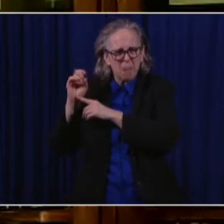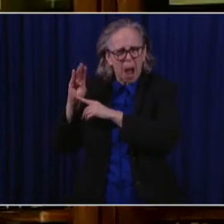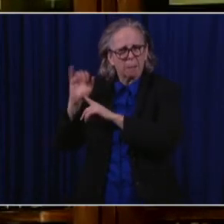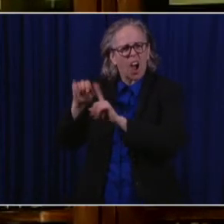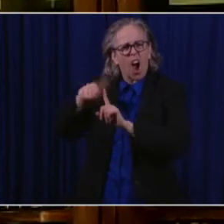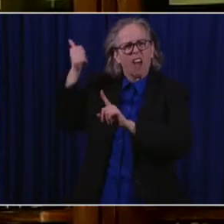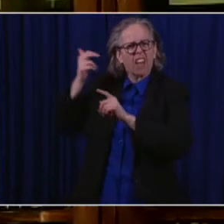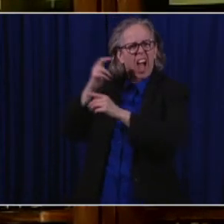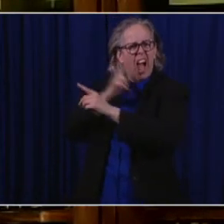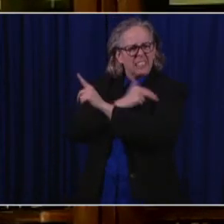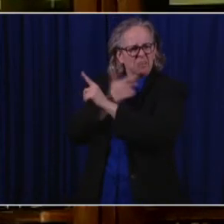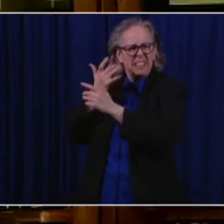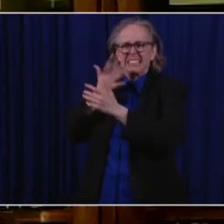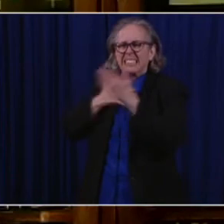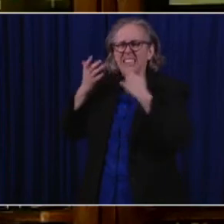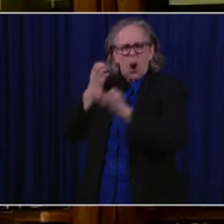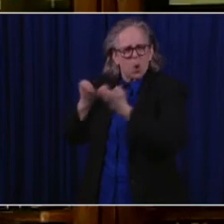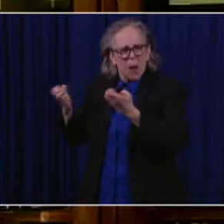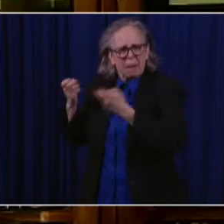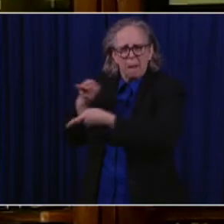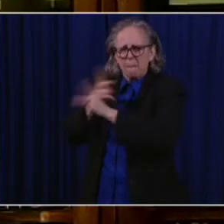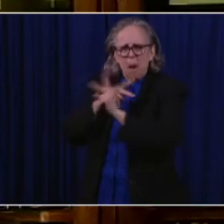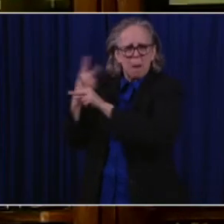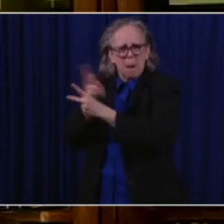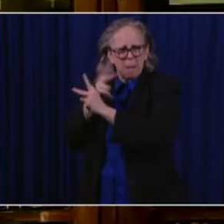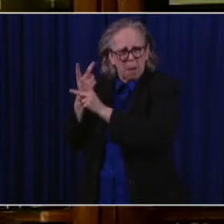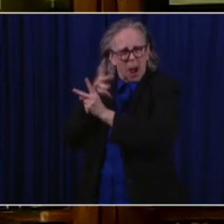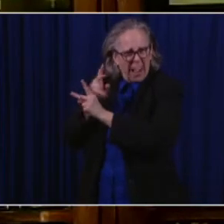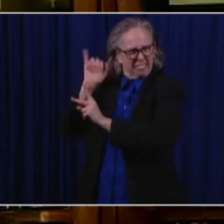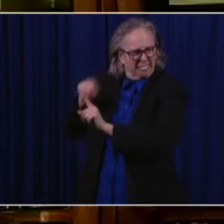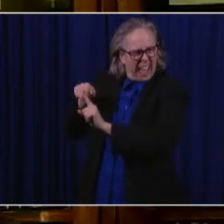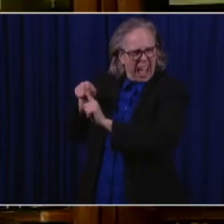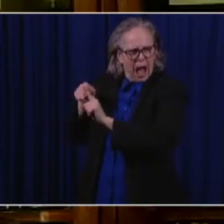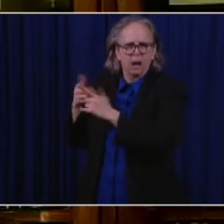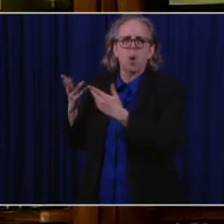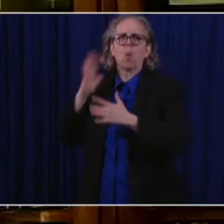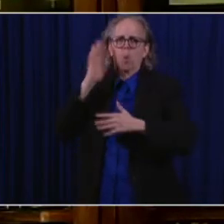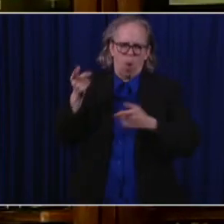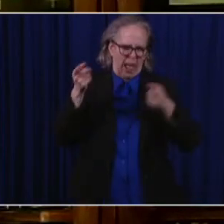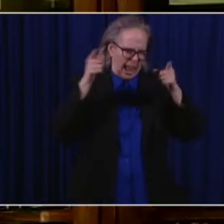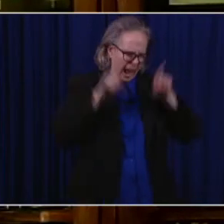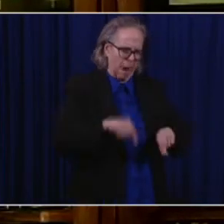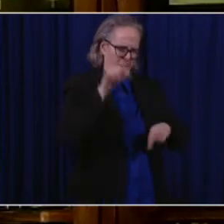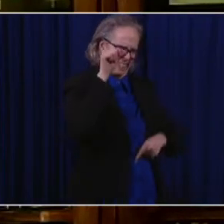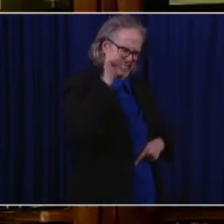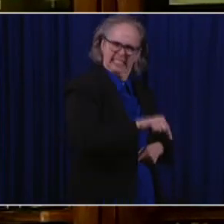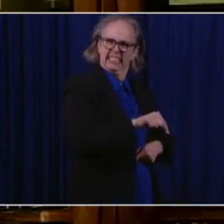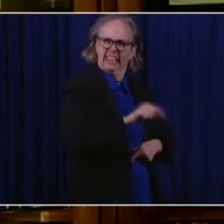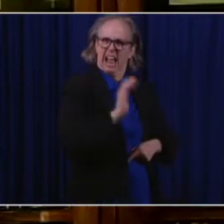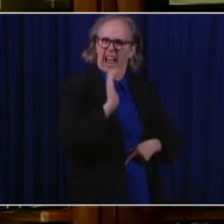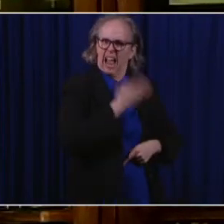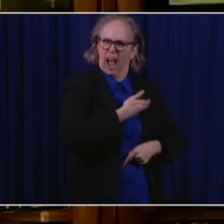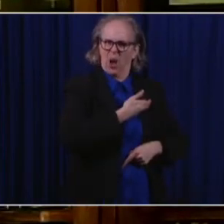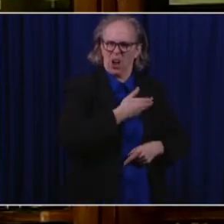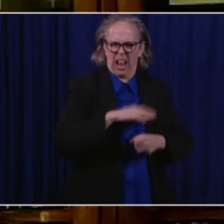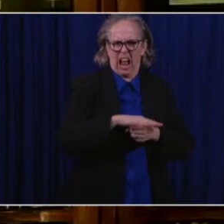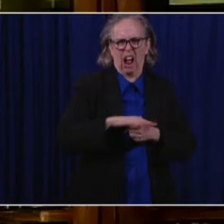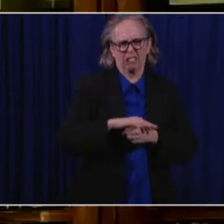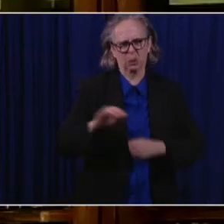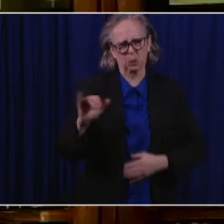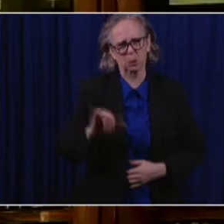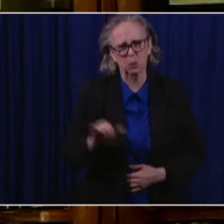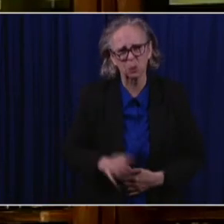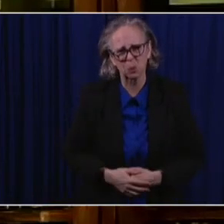equipment that other hospitals that they partner with have been able to supply them. That's terrific. We've actually been working under